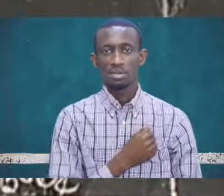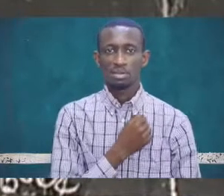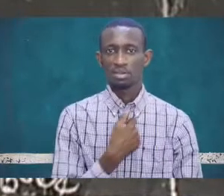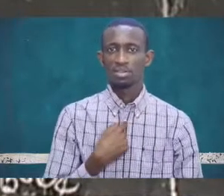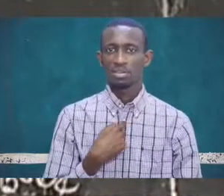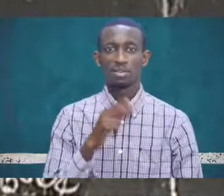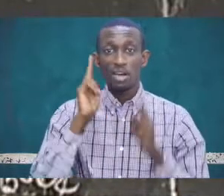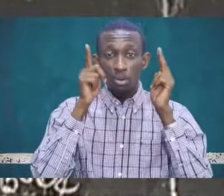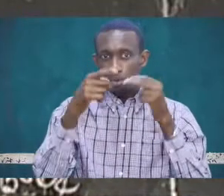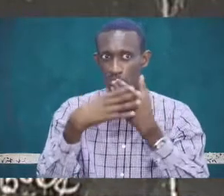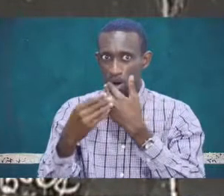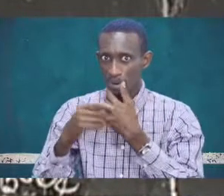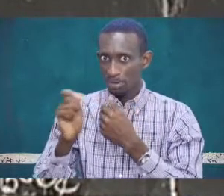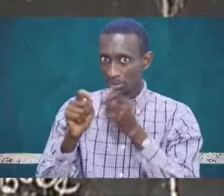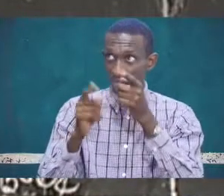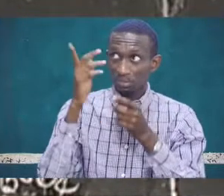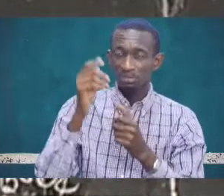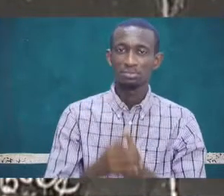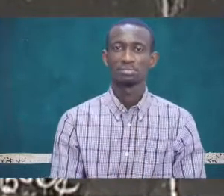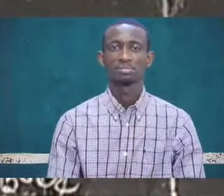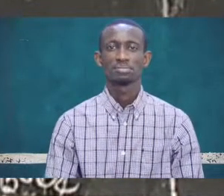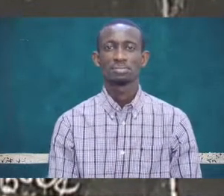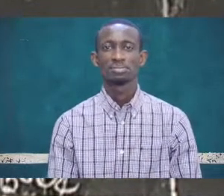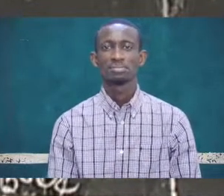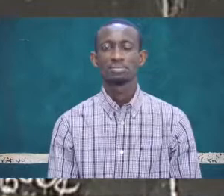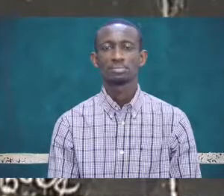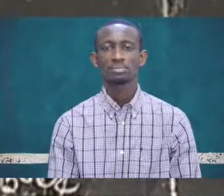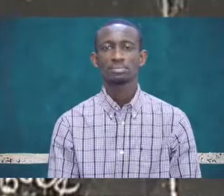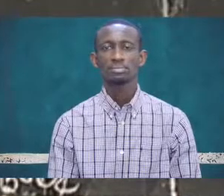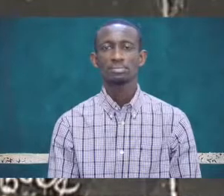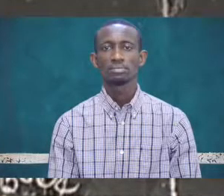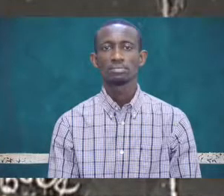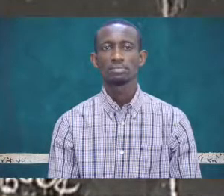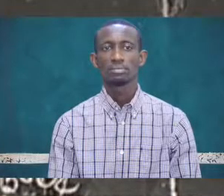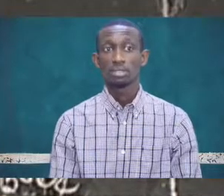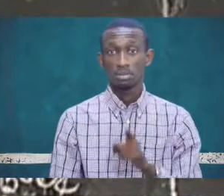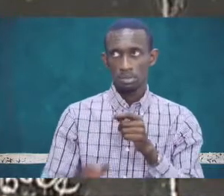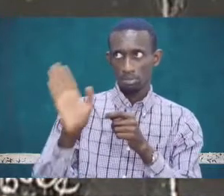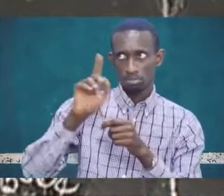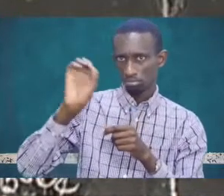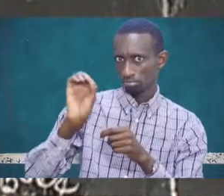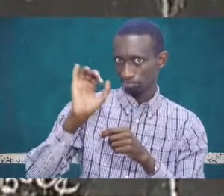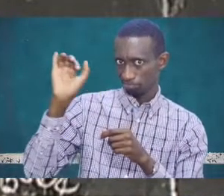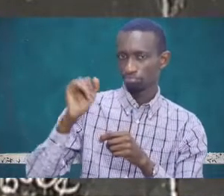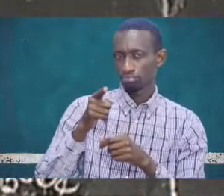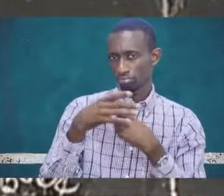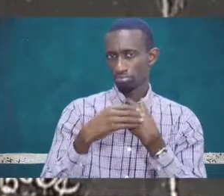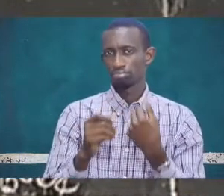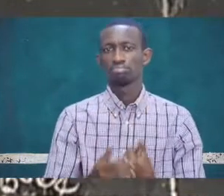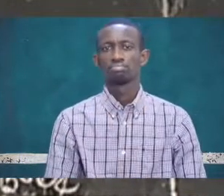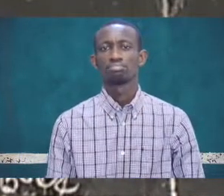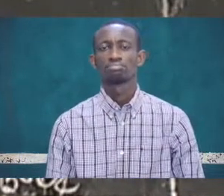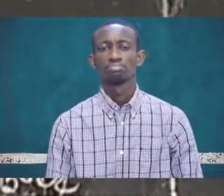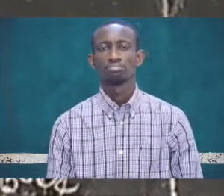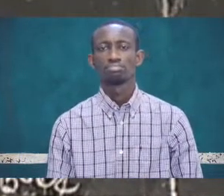don't rub very many things. So those ones, hopefully I will not write them, rub them off. So this is